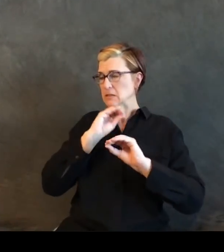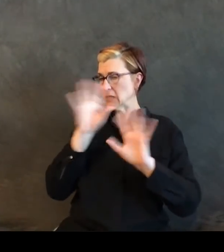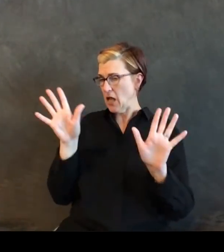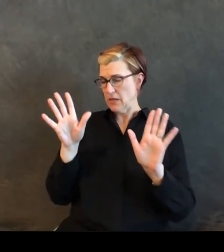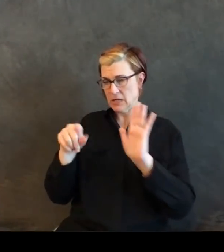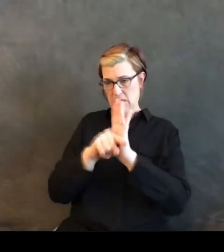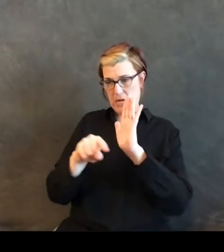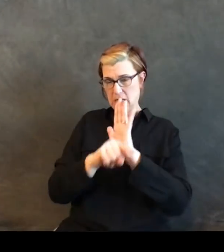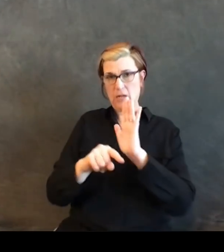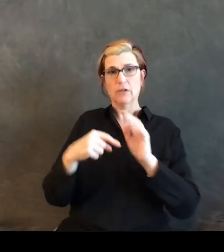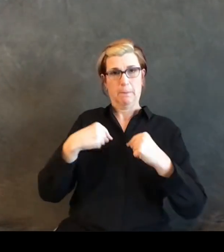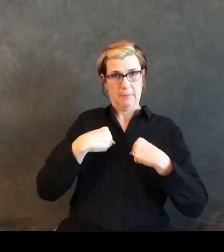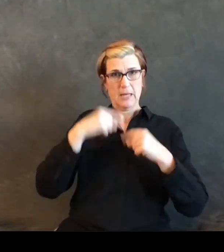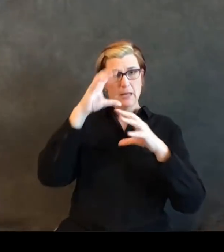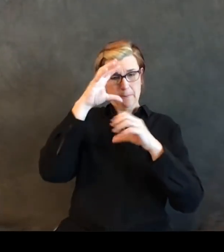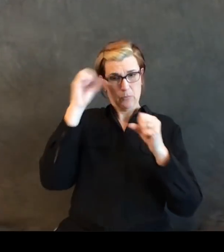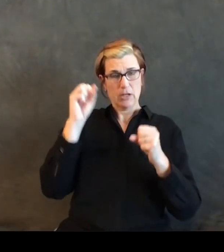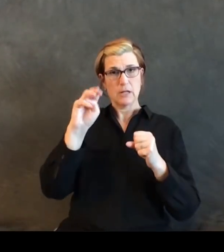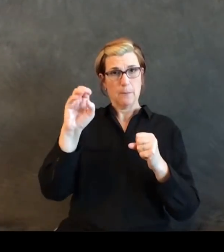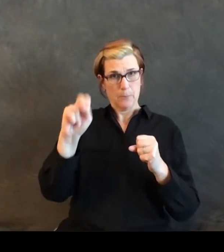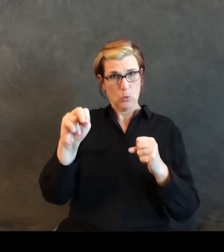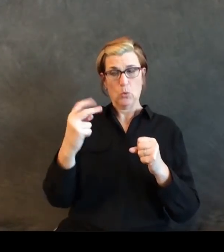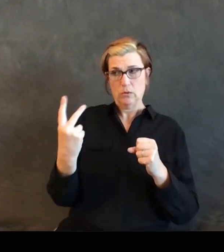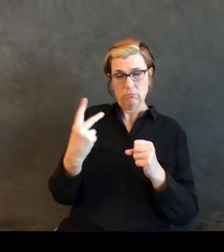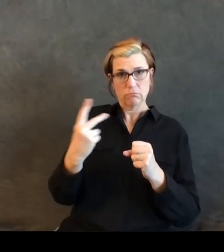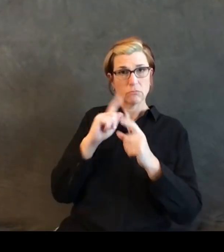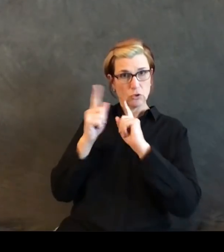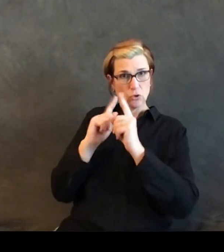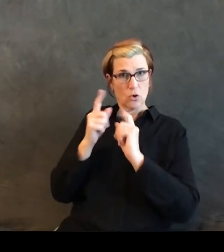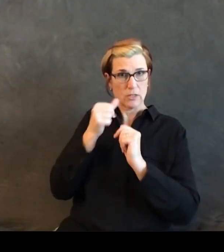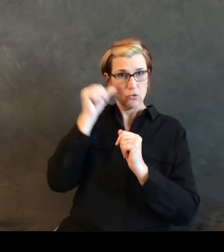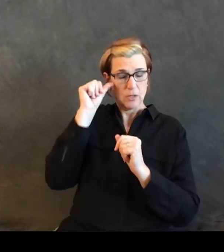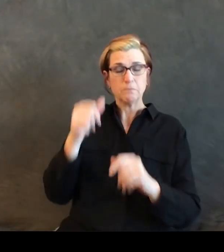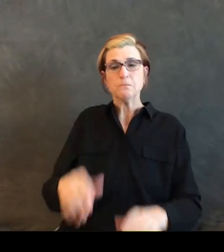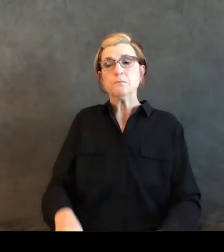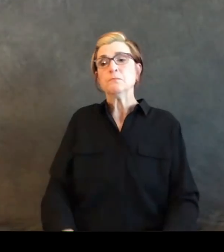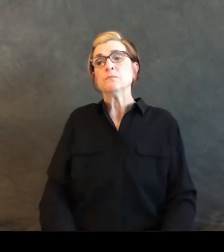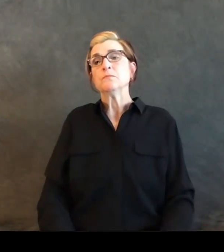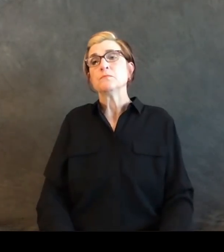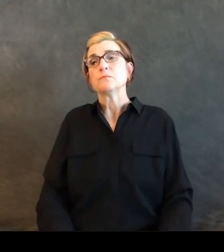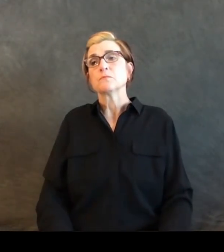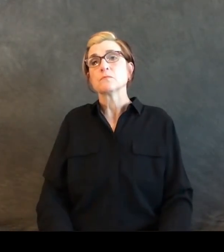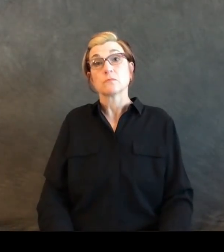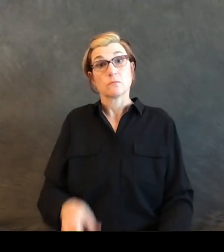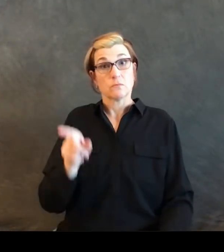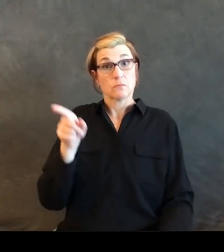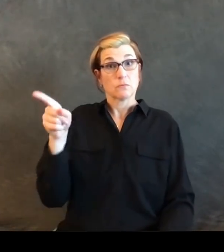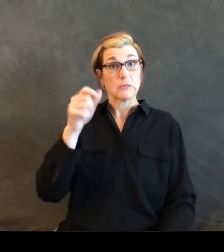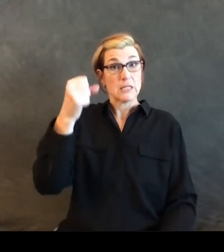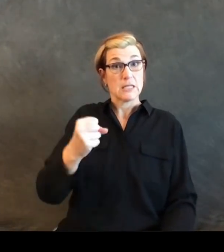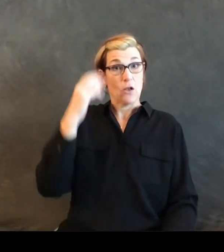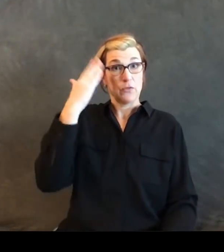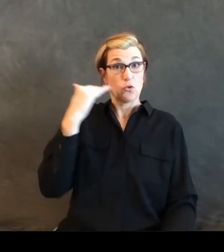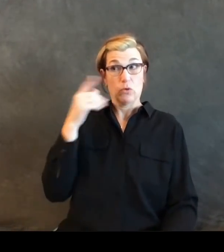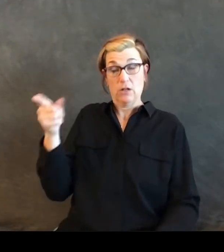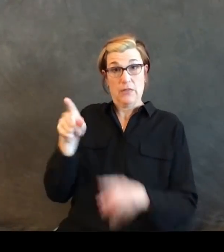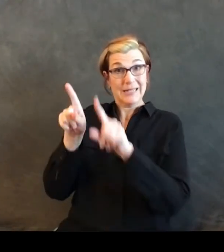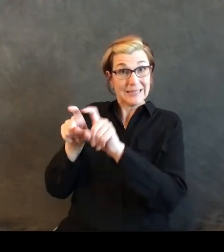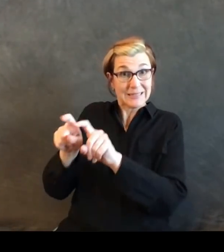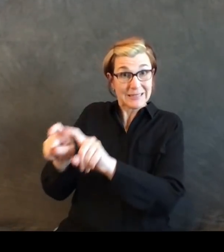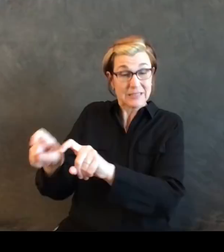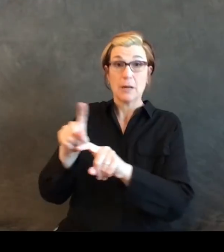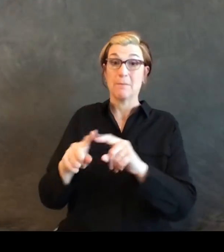about numerous other things. But they've done a very good job in testing. But we now are doing more testing than anybody